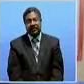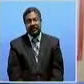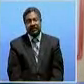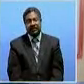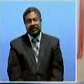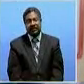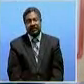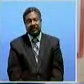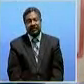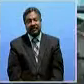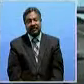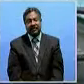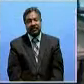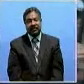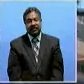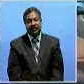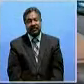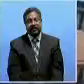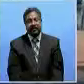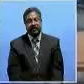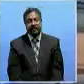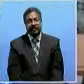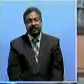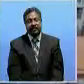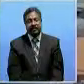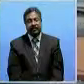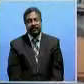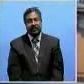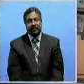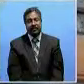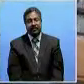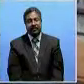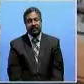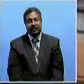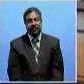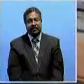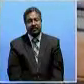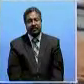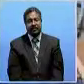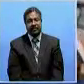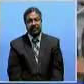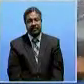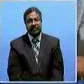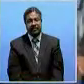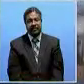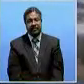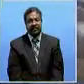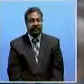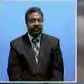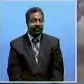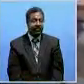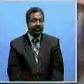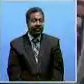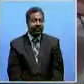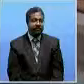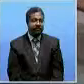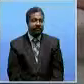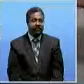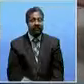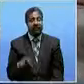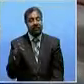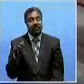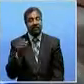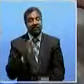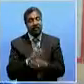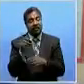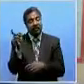I would say it was a gassed. And there's a lot of people who found there after the people